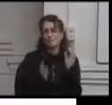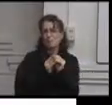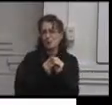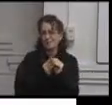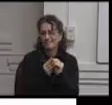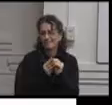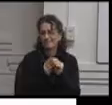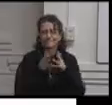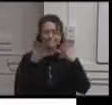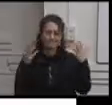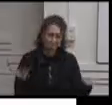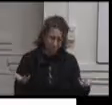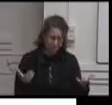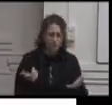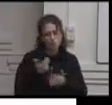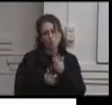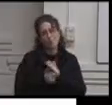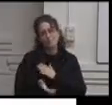efficiency,